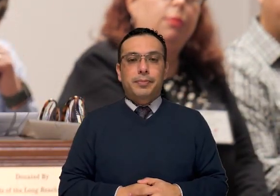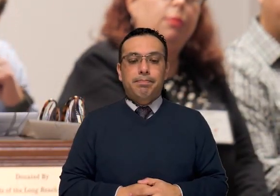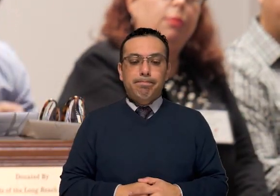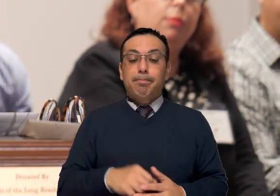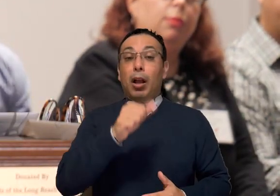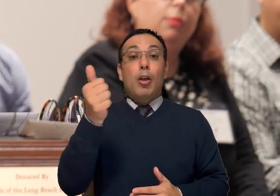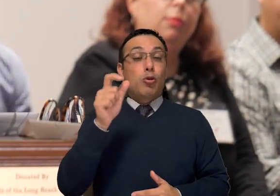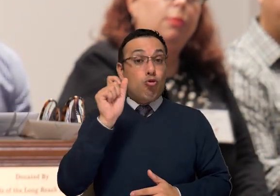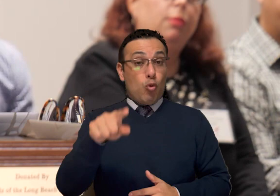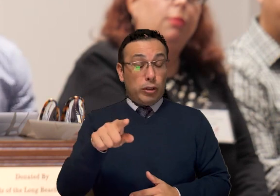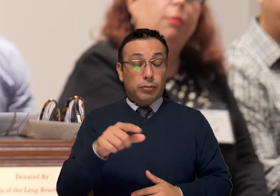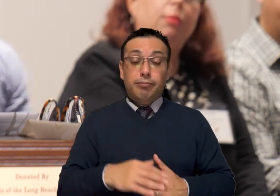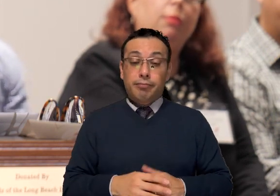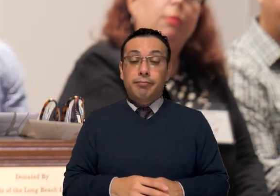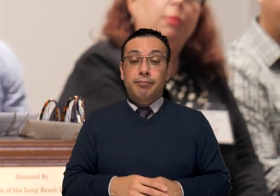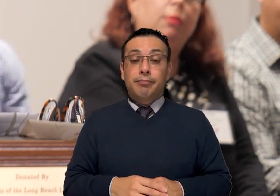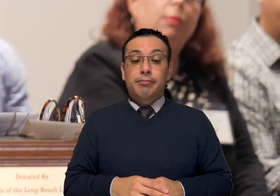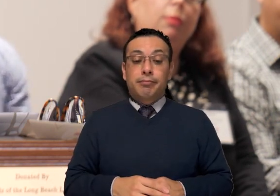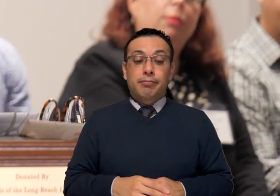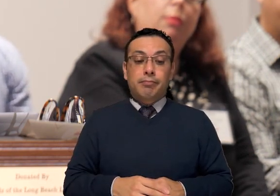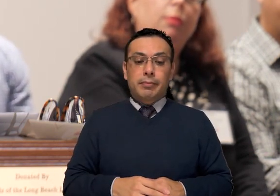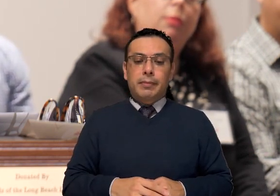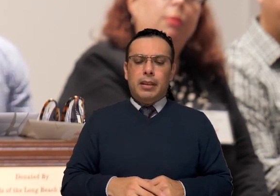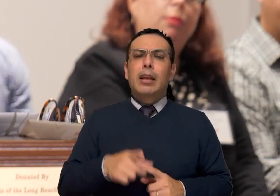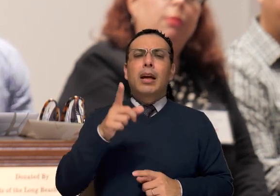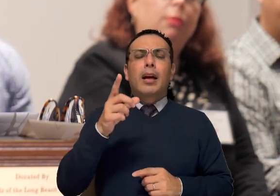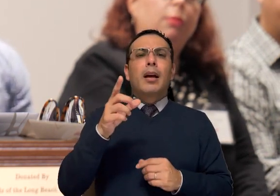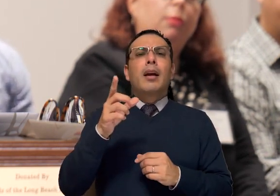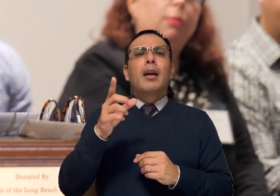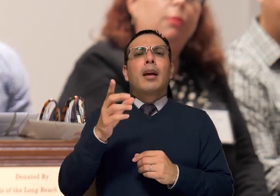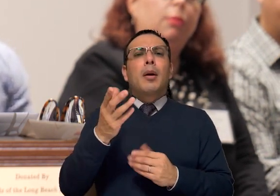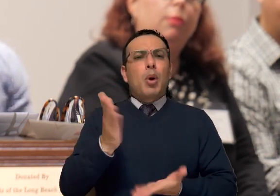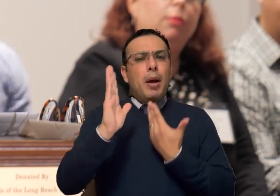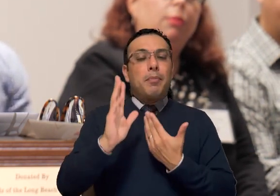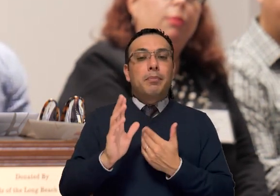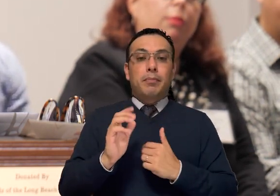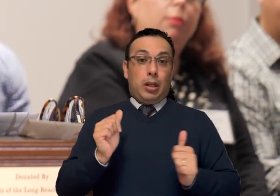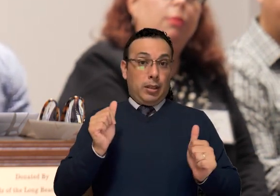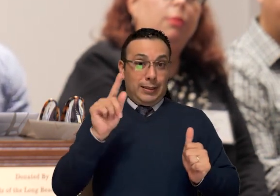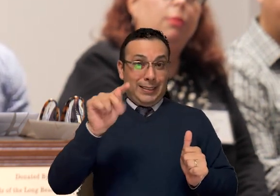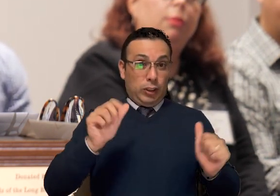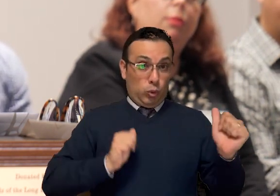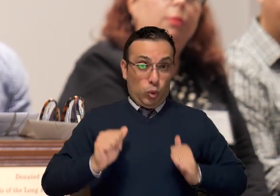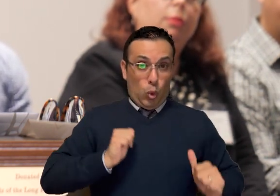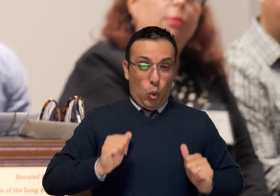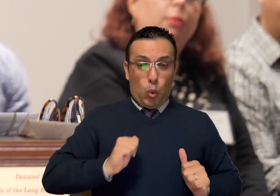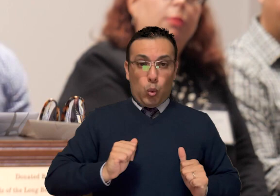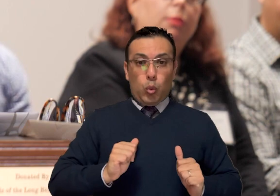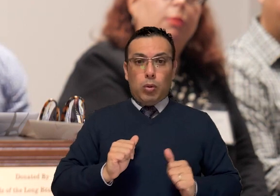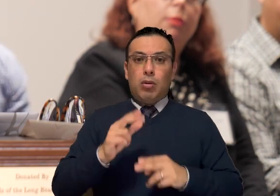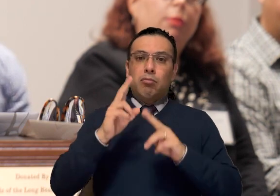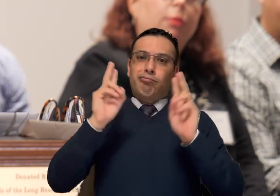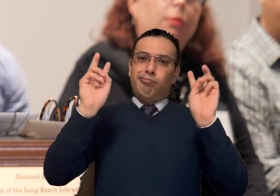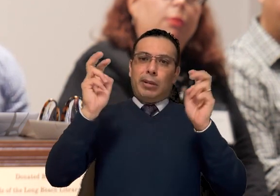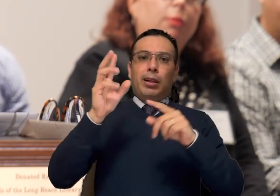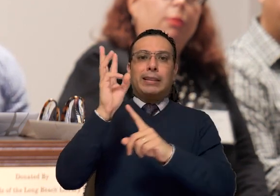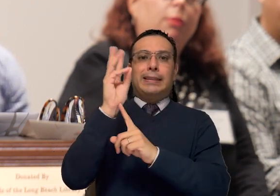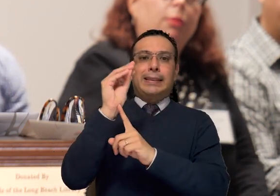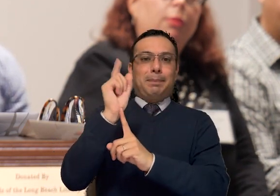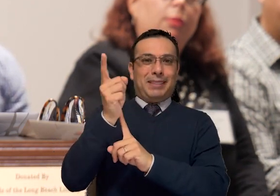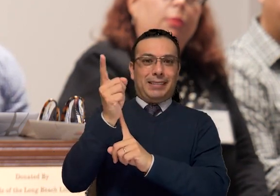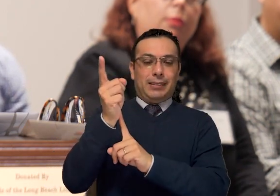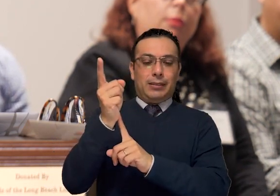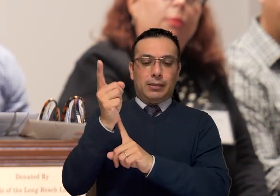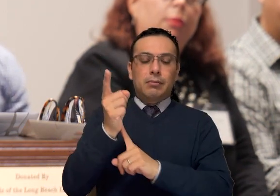60-minute show about a month ago, which I was not fortunate enough to see. But it talked about